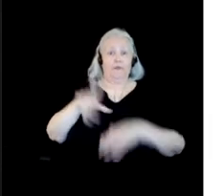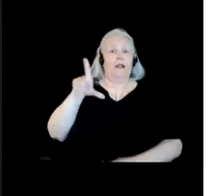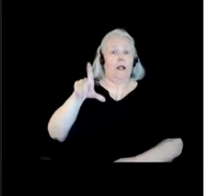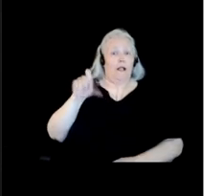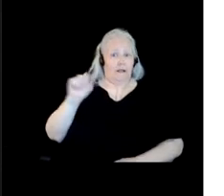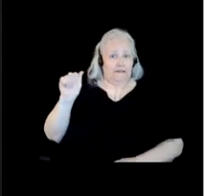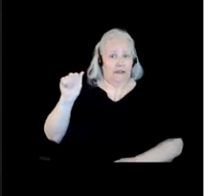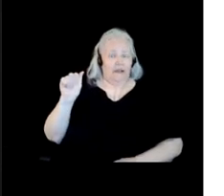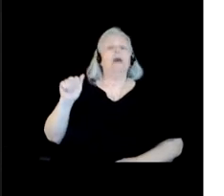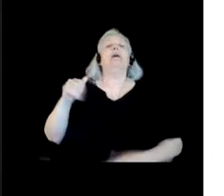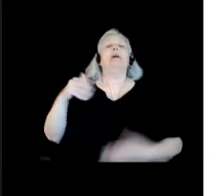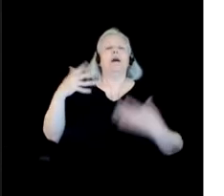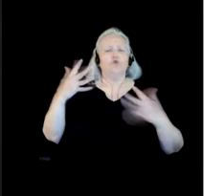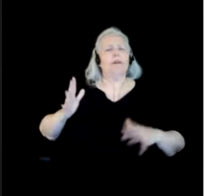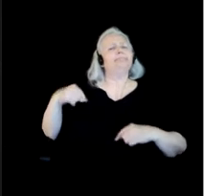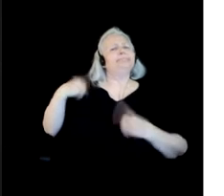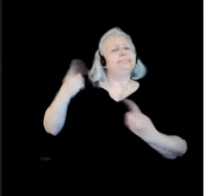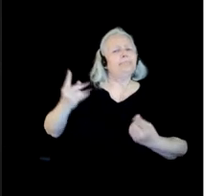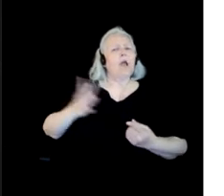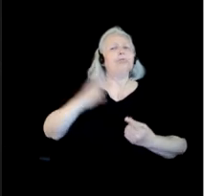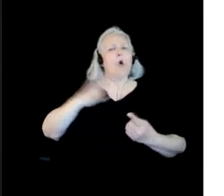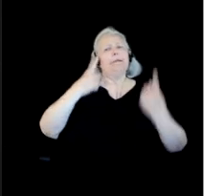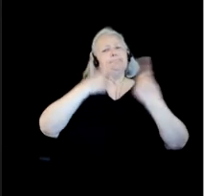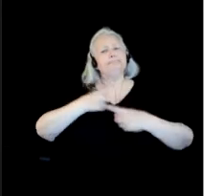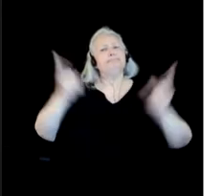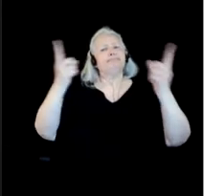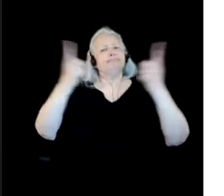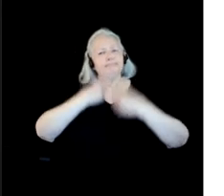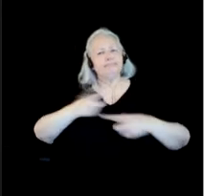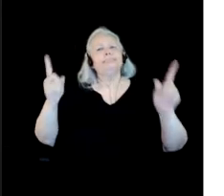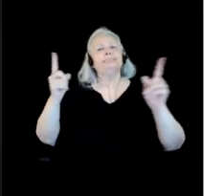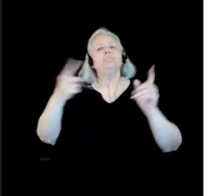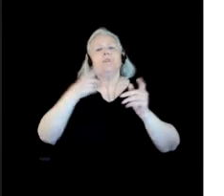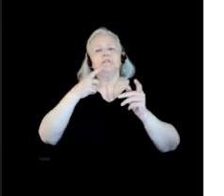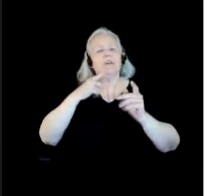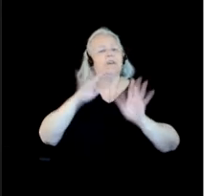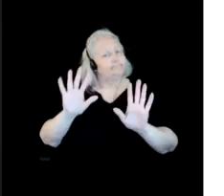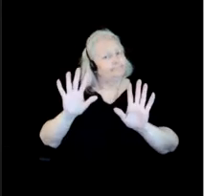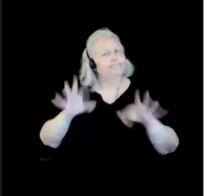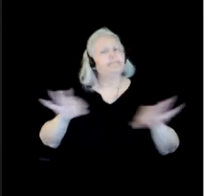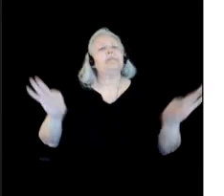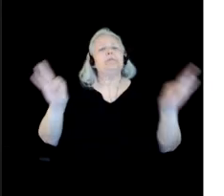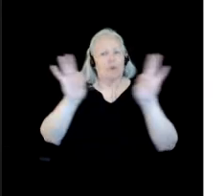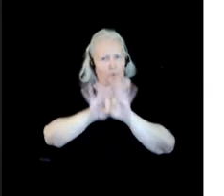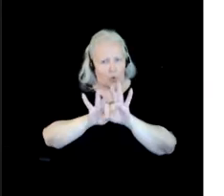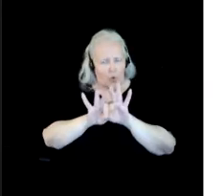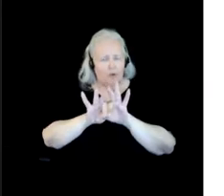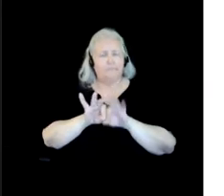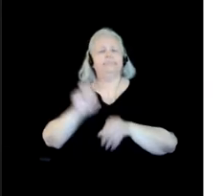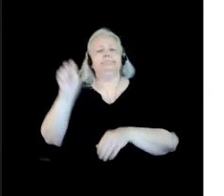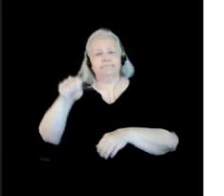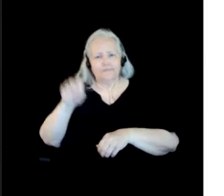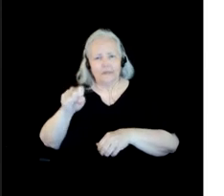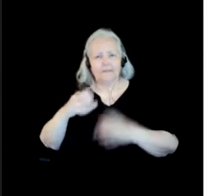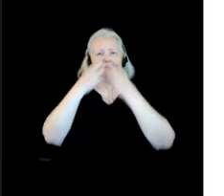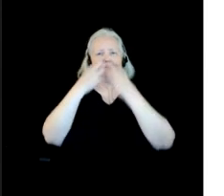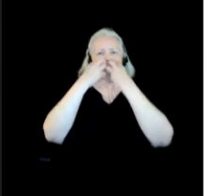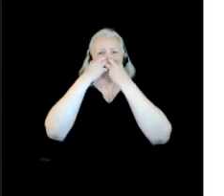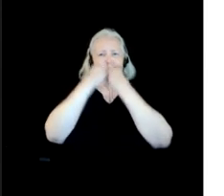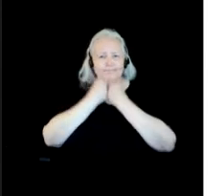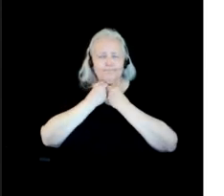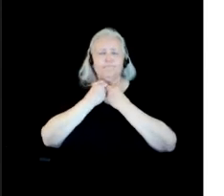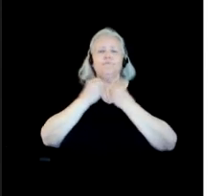number of formal statements or resolutions that address the importance and the value of the scholarly